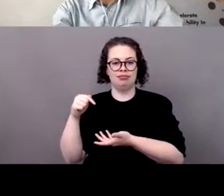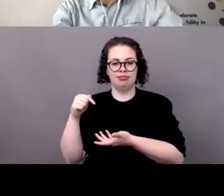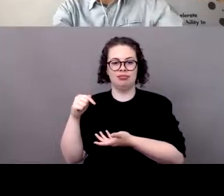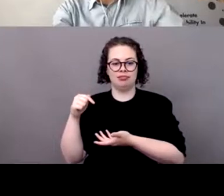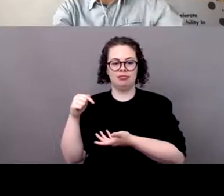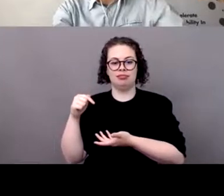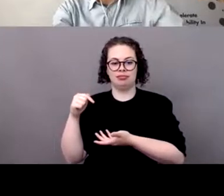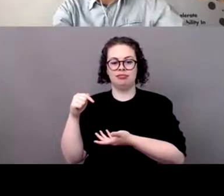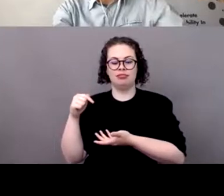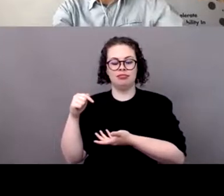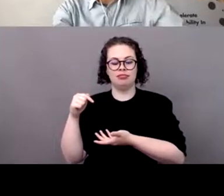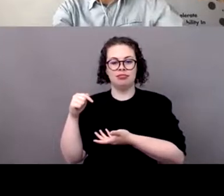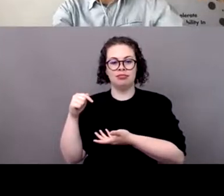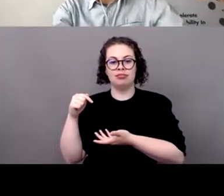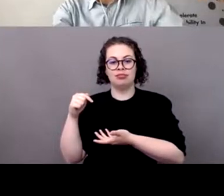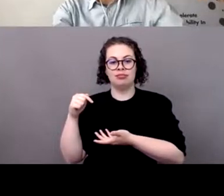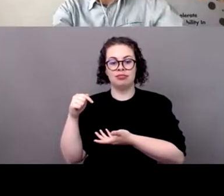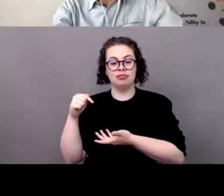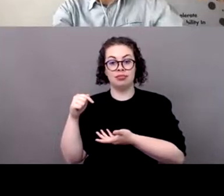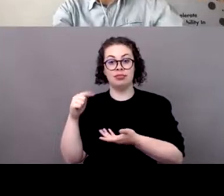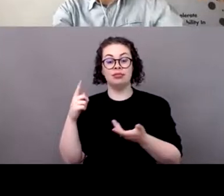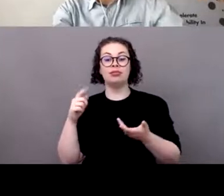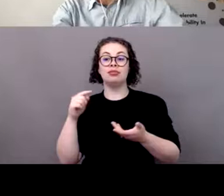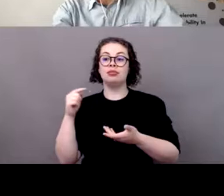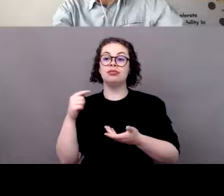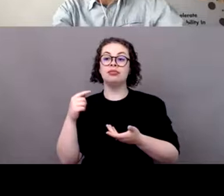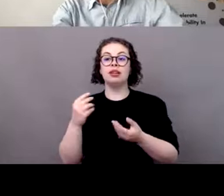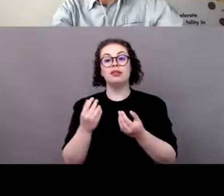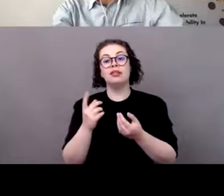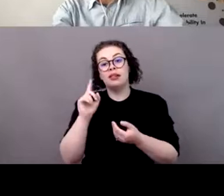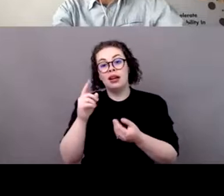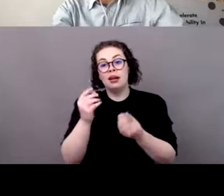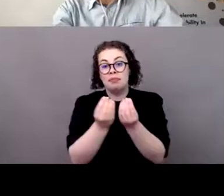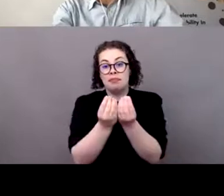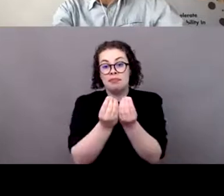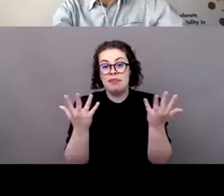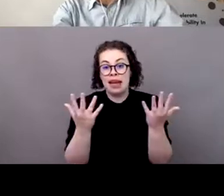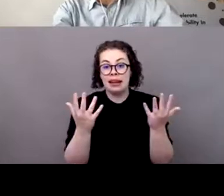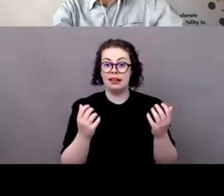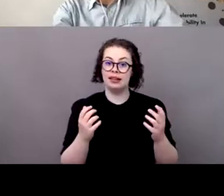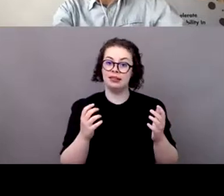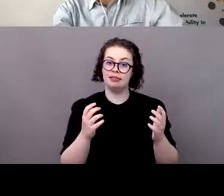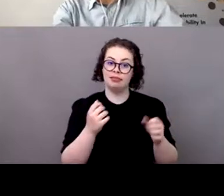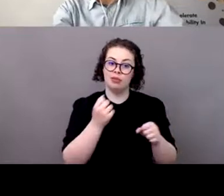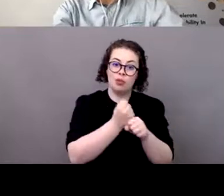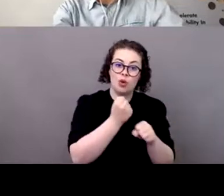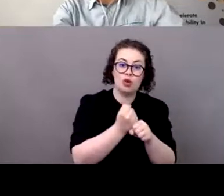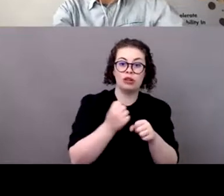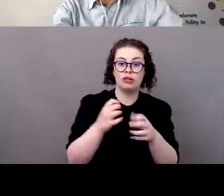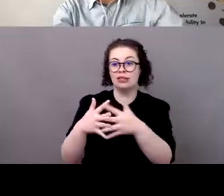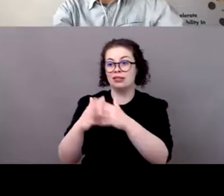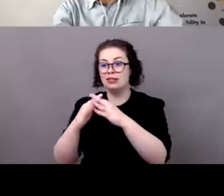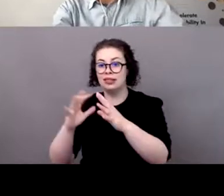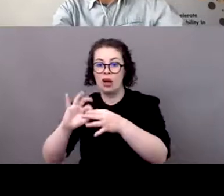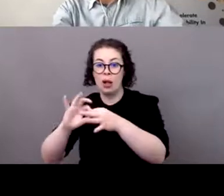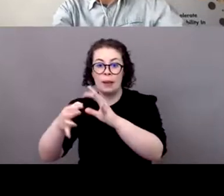a lot of our activities regarding the delivery of the Olympic Games.